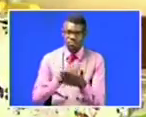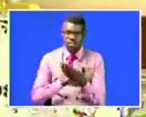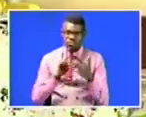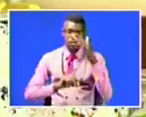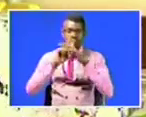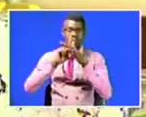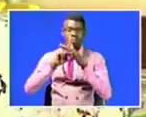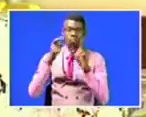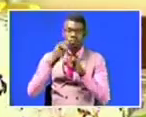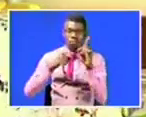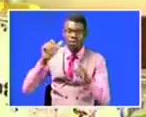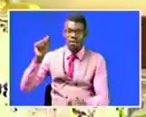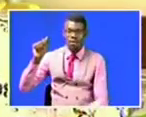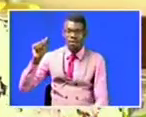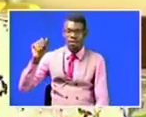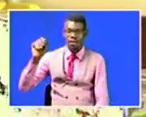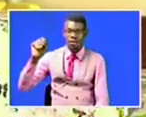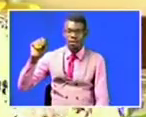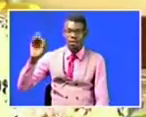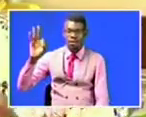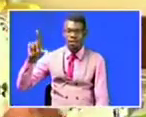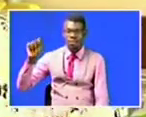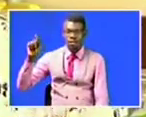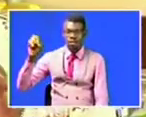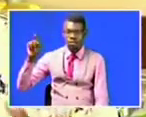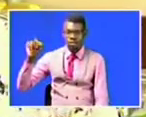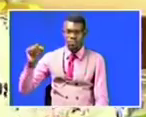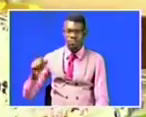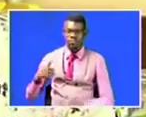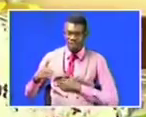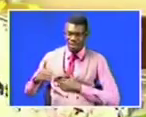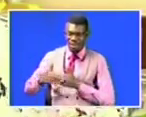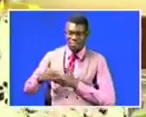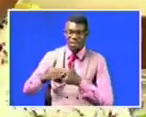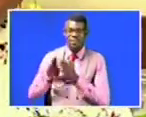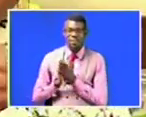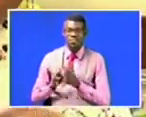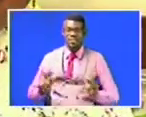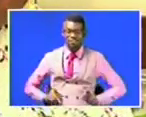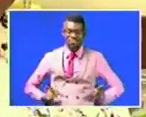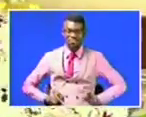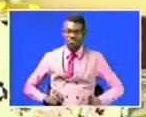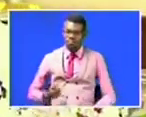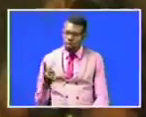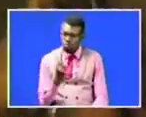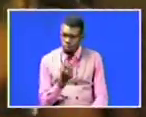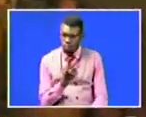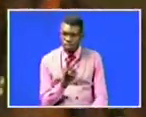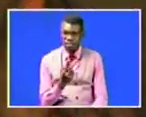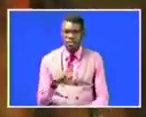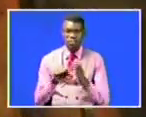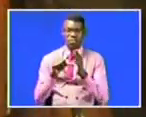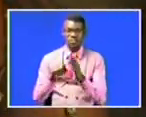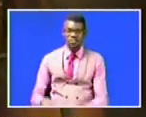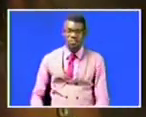from aflatoxin is the liver cancer and the kidney, though it can affect other organs, but mostly liver and the kidney. The fear